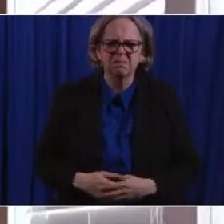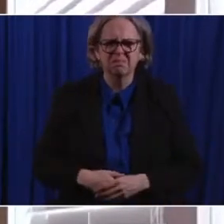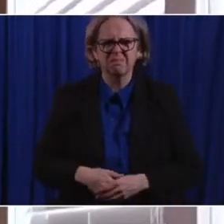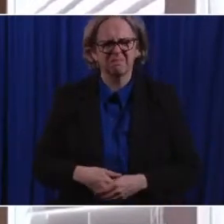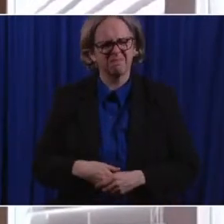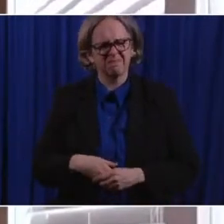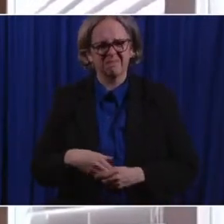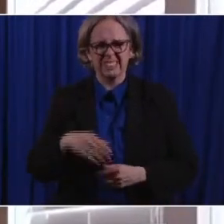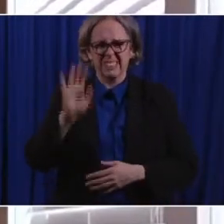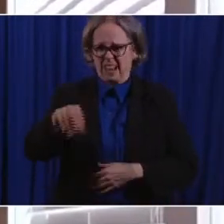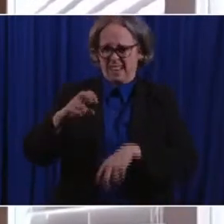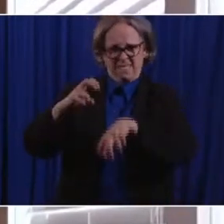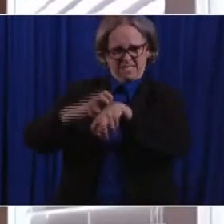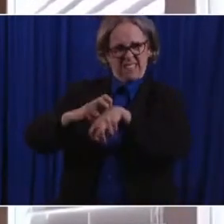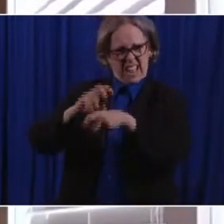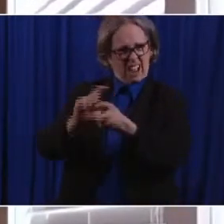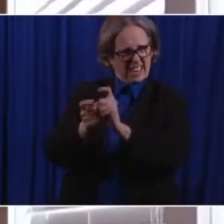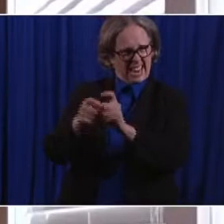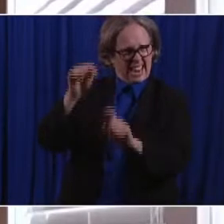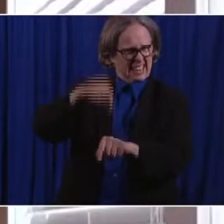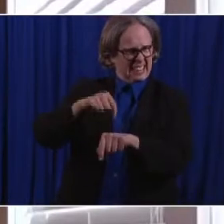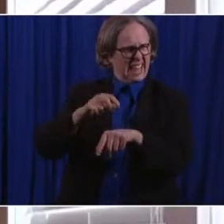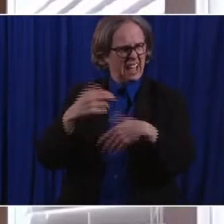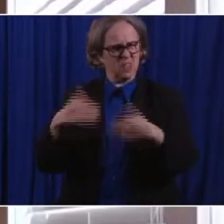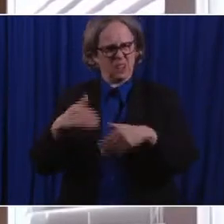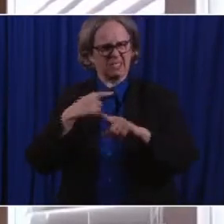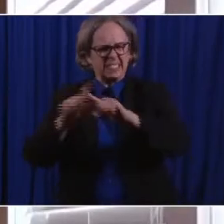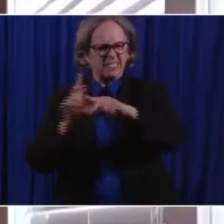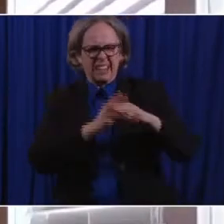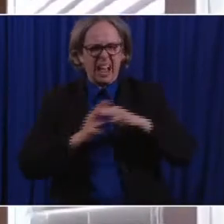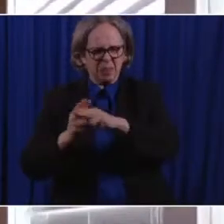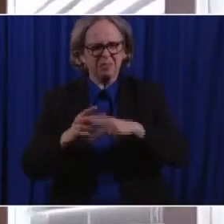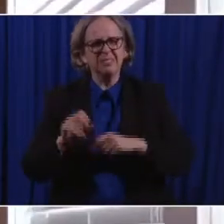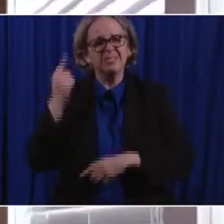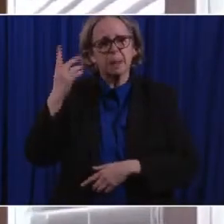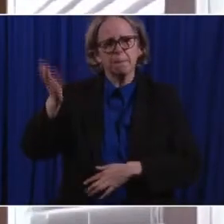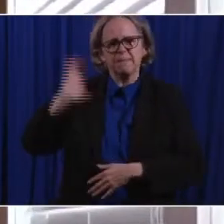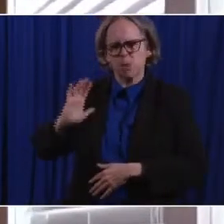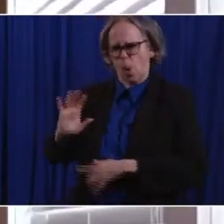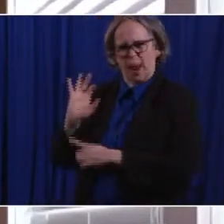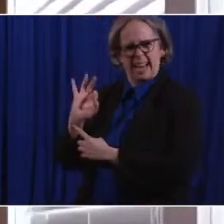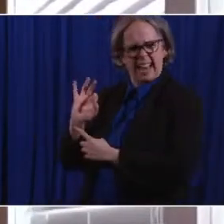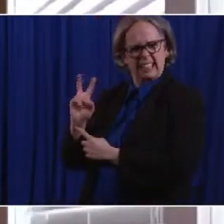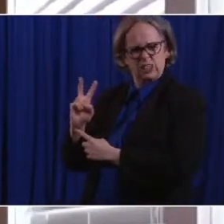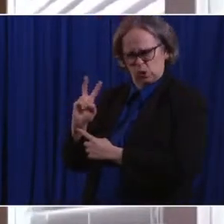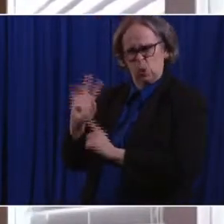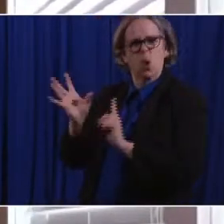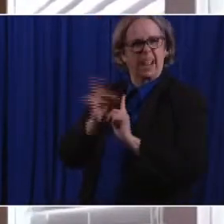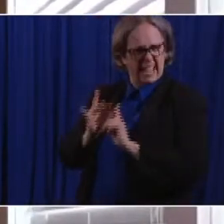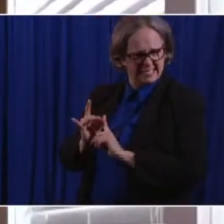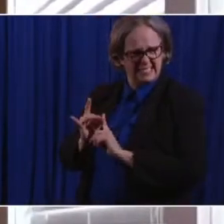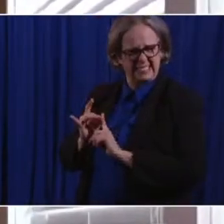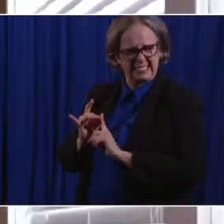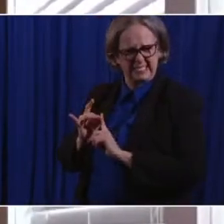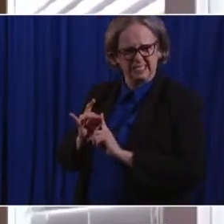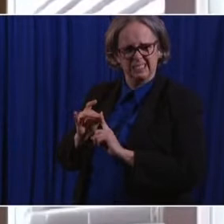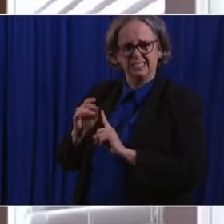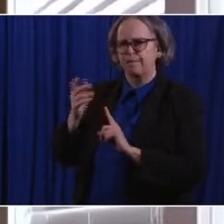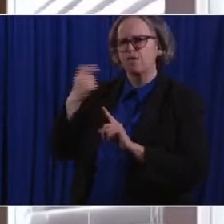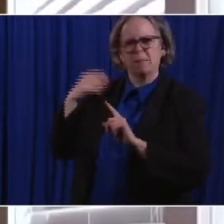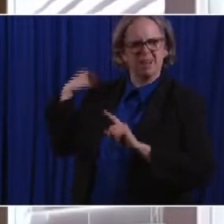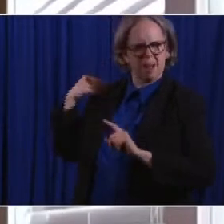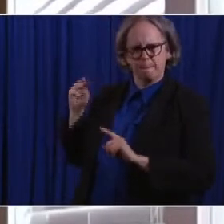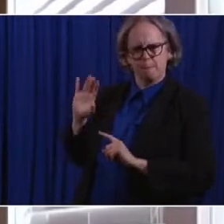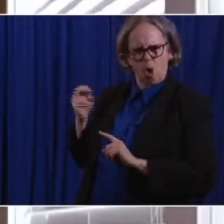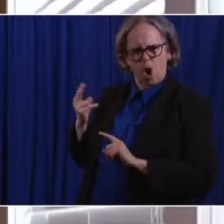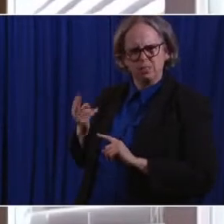spreading, our variant counts have jumped from 92 on March 12th to 173 March 19th,